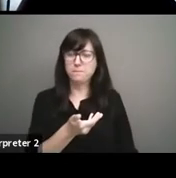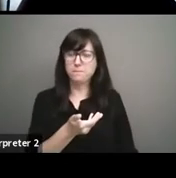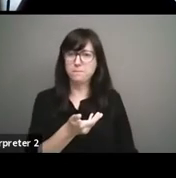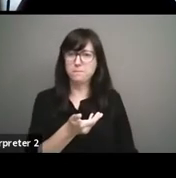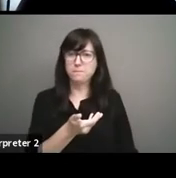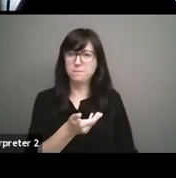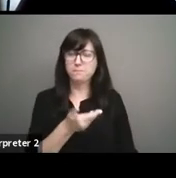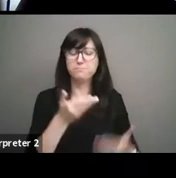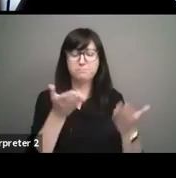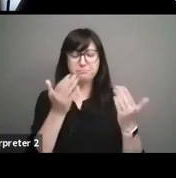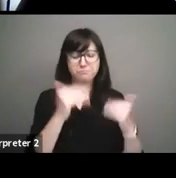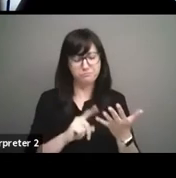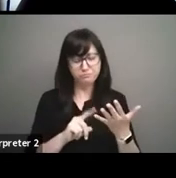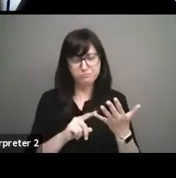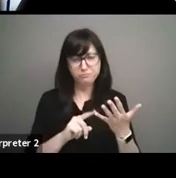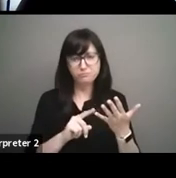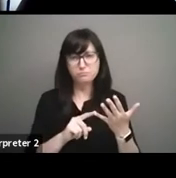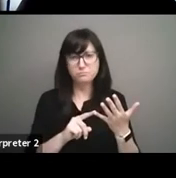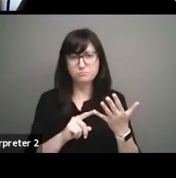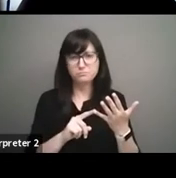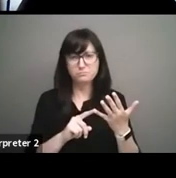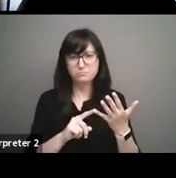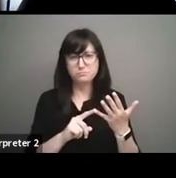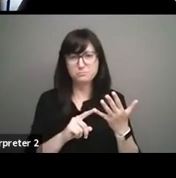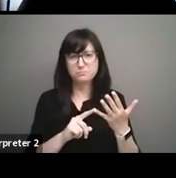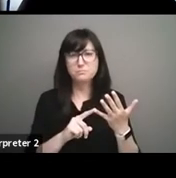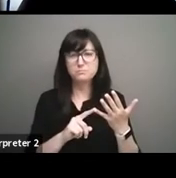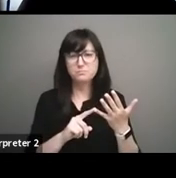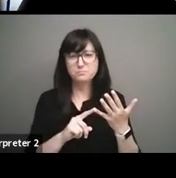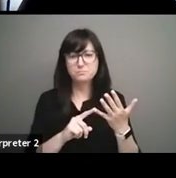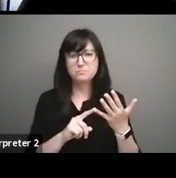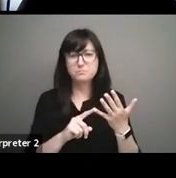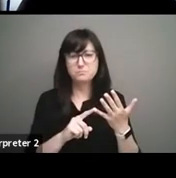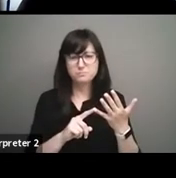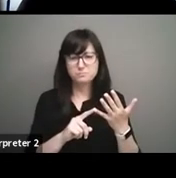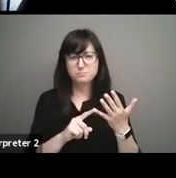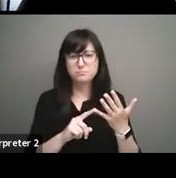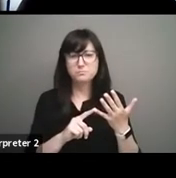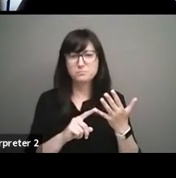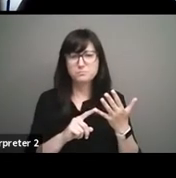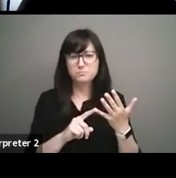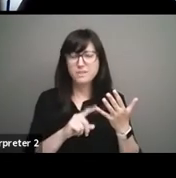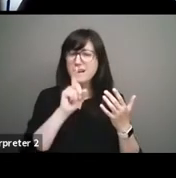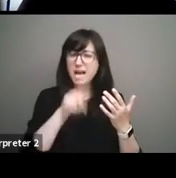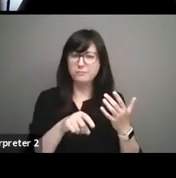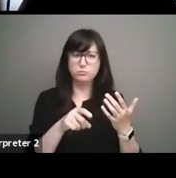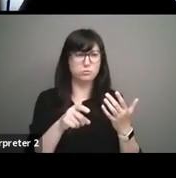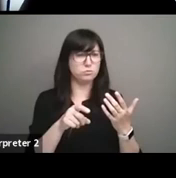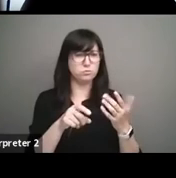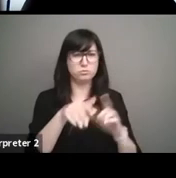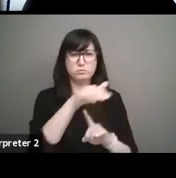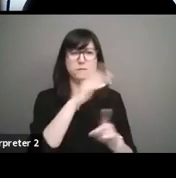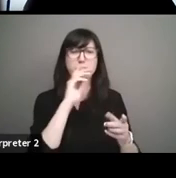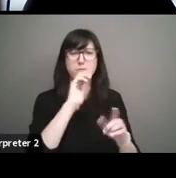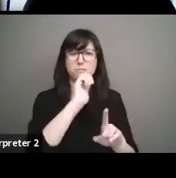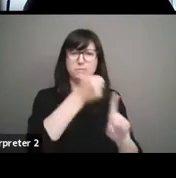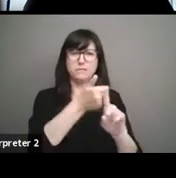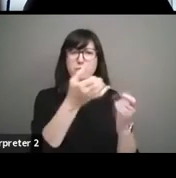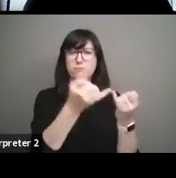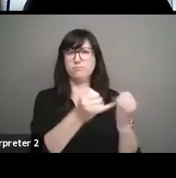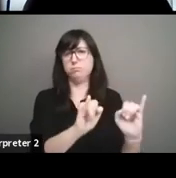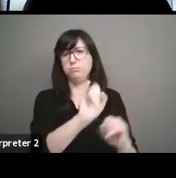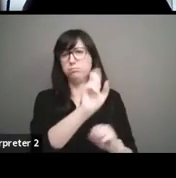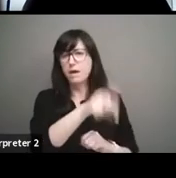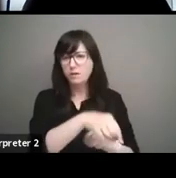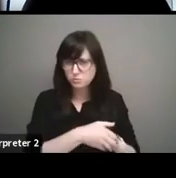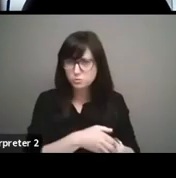And then the last thing they told us is that there has to be space for self-autonomy within those spaces, for those spaces to